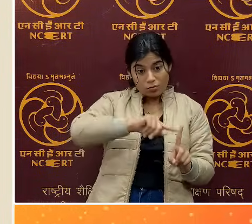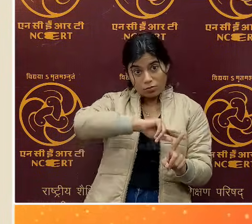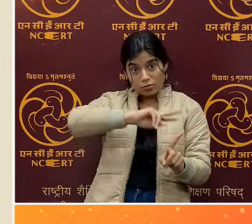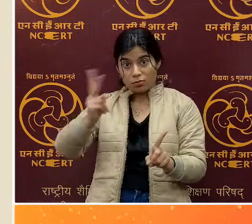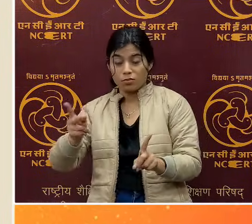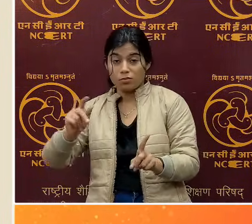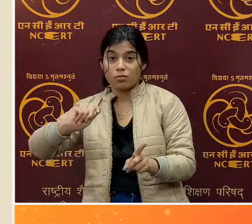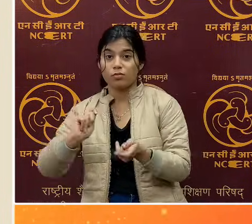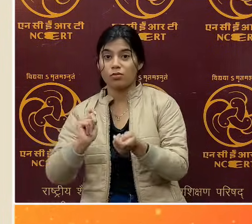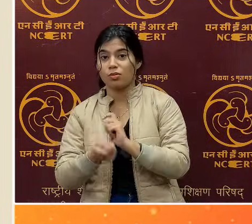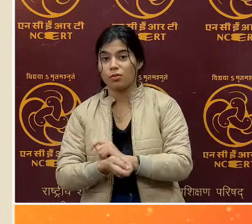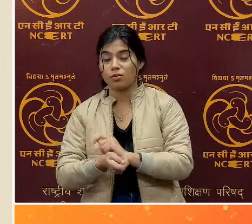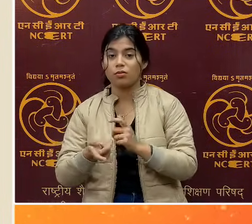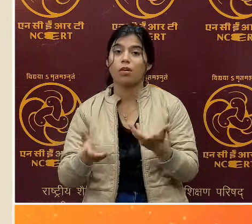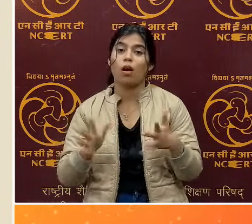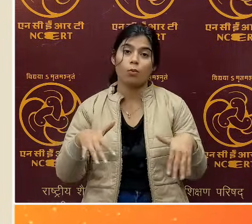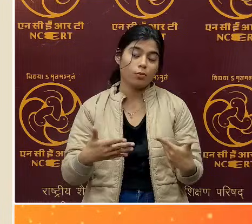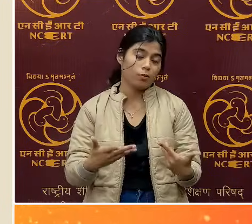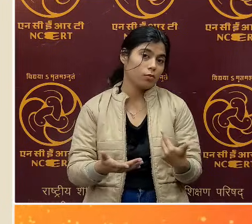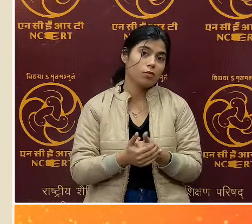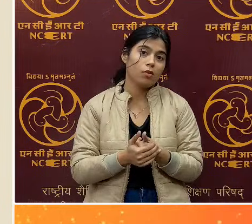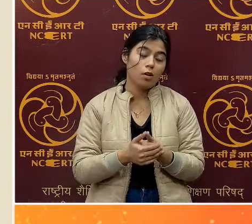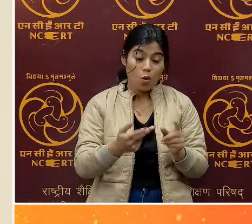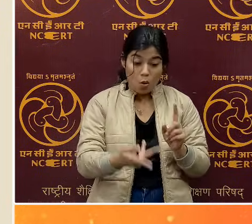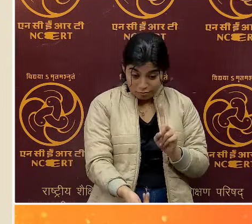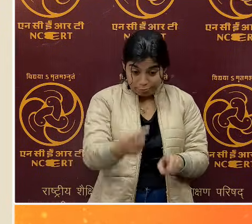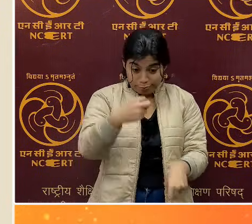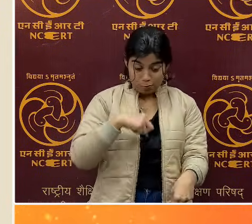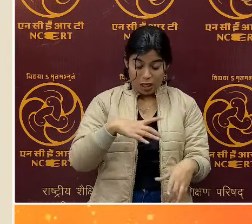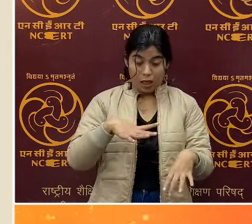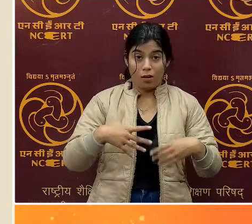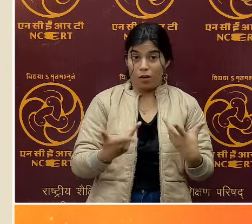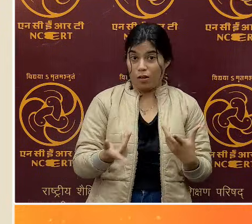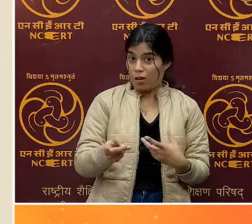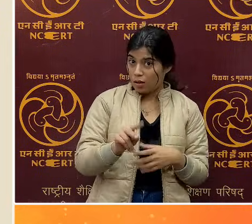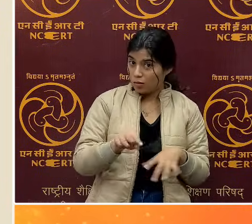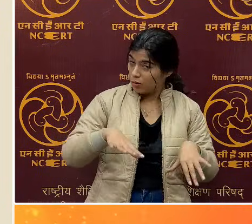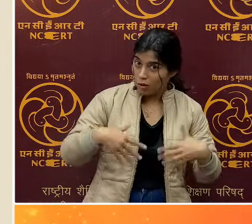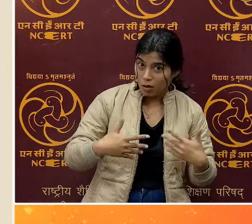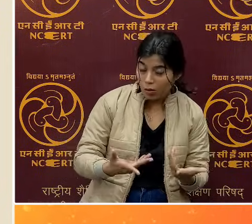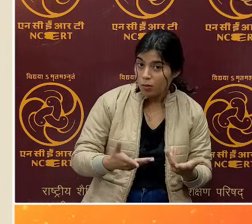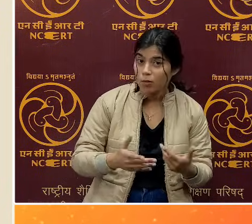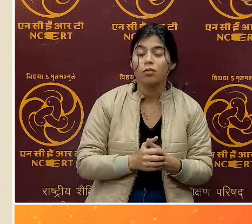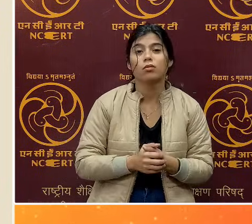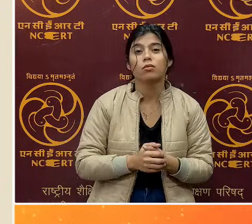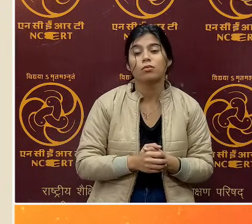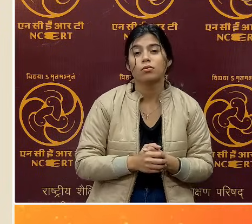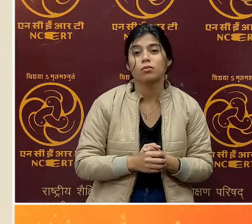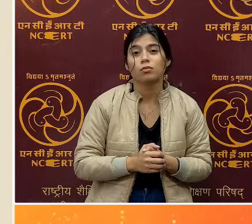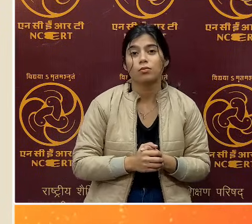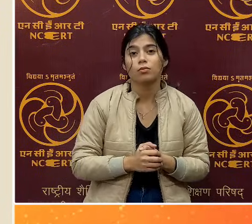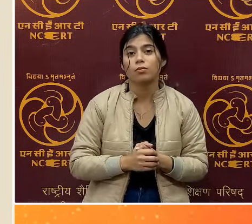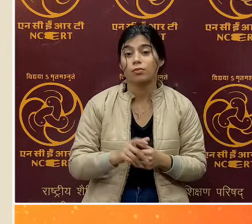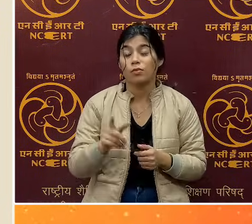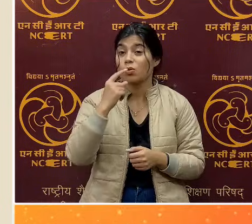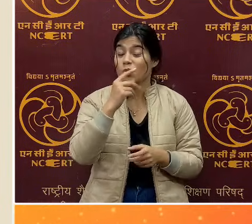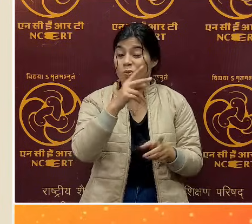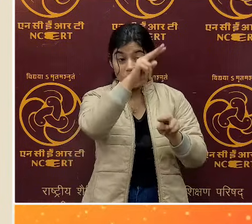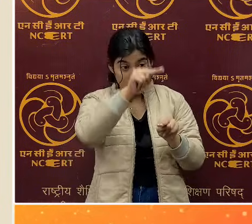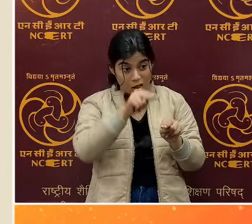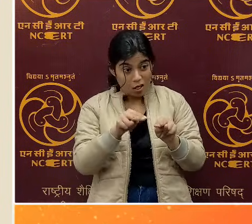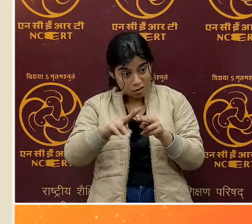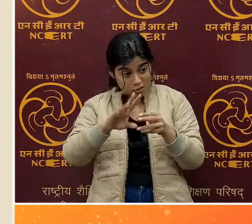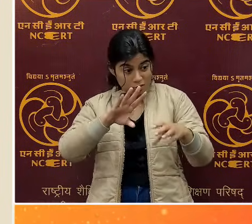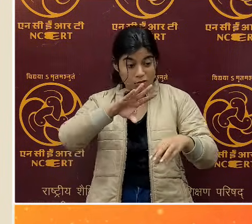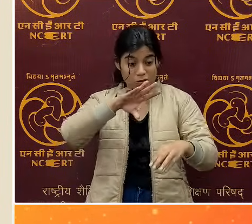it is bouncing back or while it is reflecting back, we say that we get reflection. And